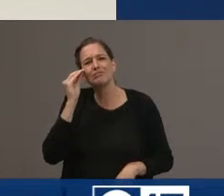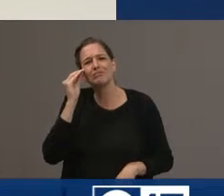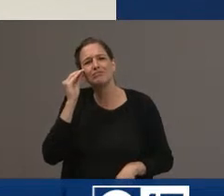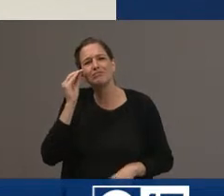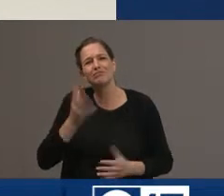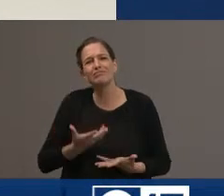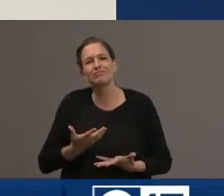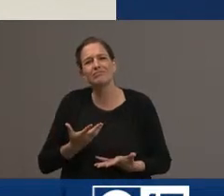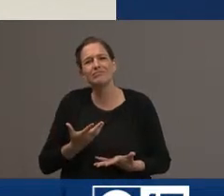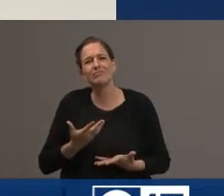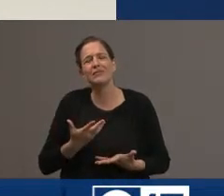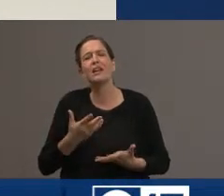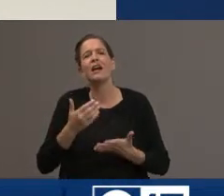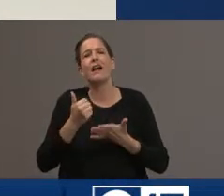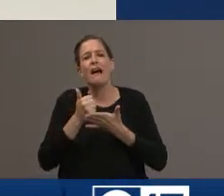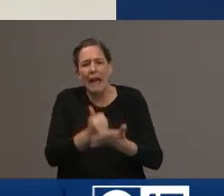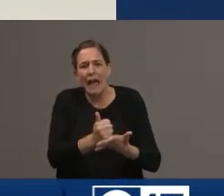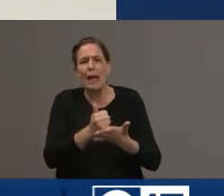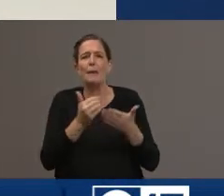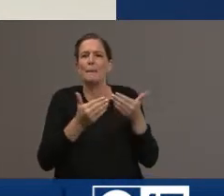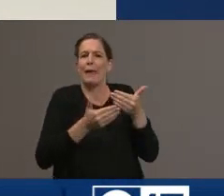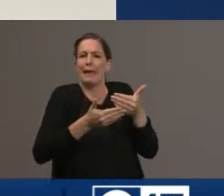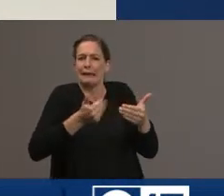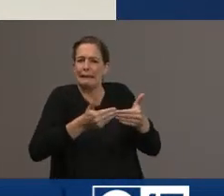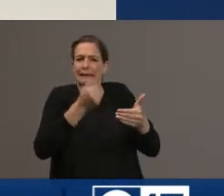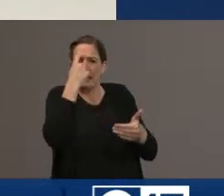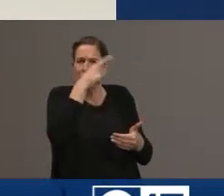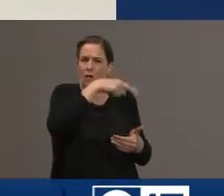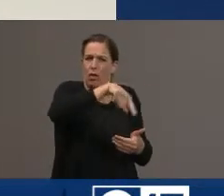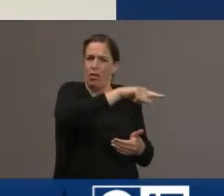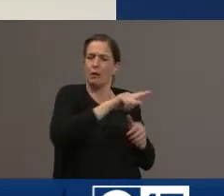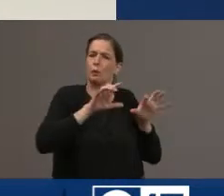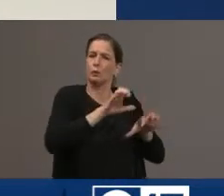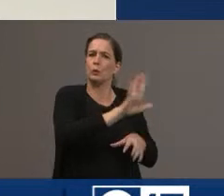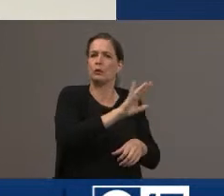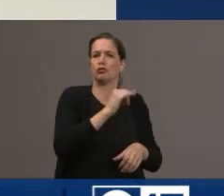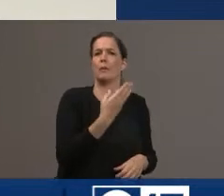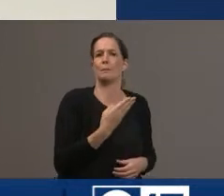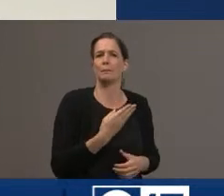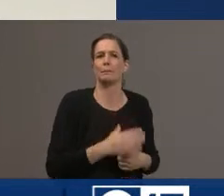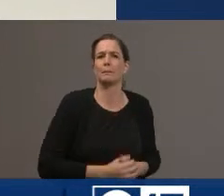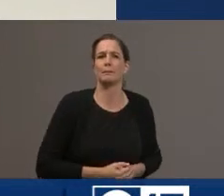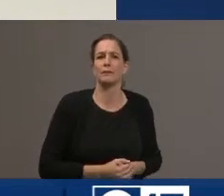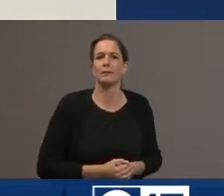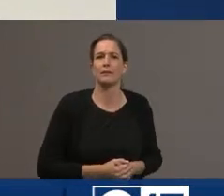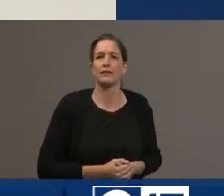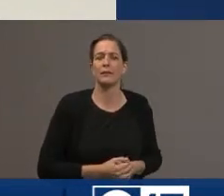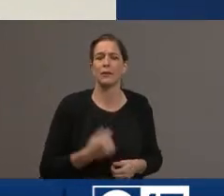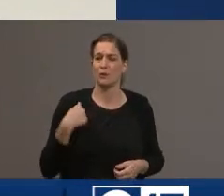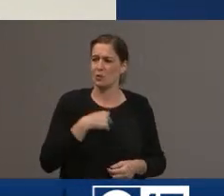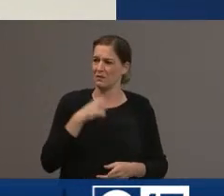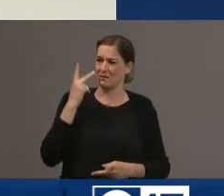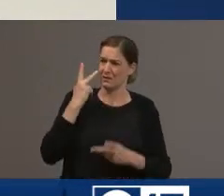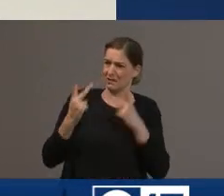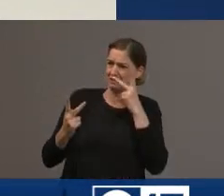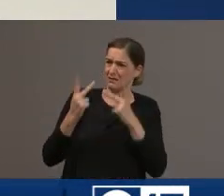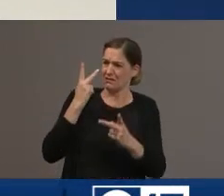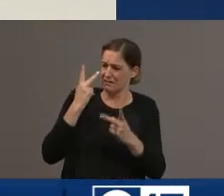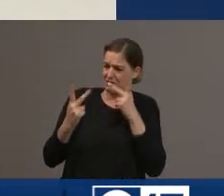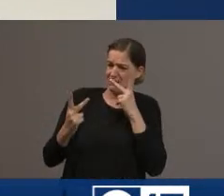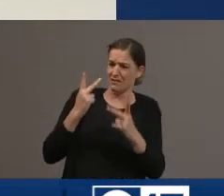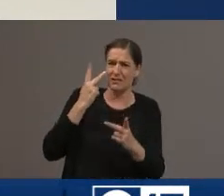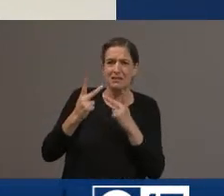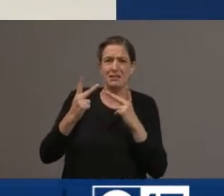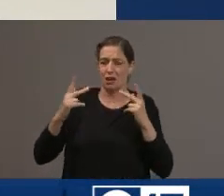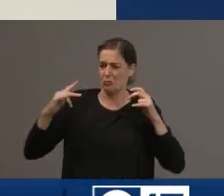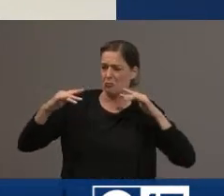and ease this burden on our hospitals. The crowded social gatherings that we've seen must